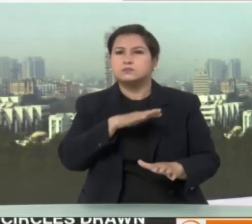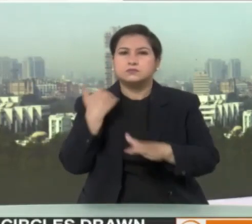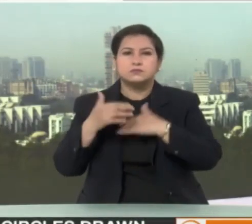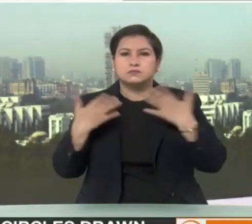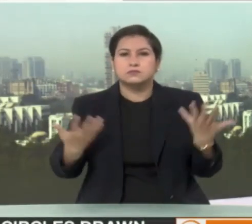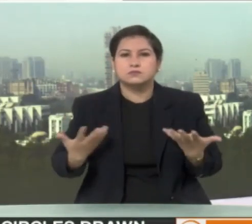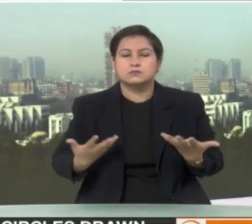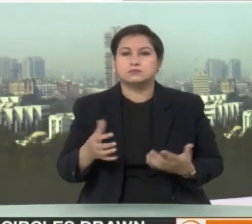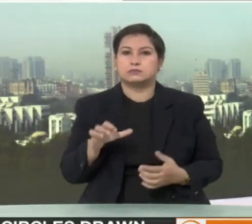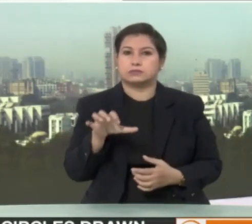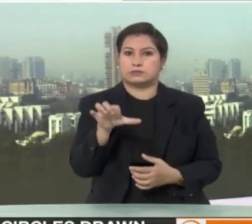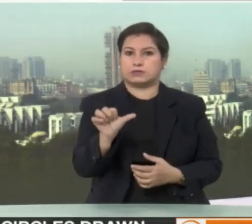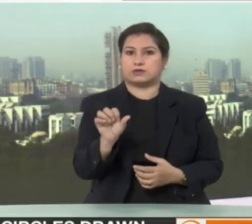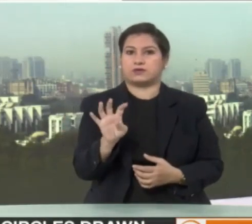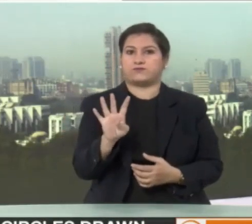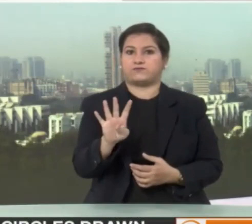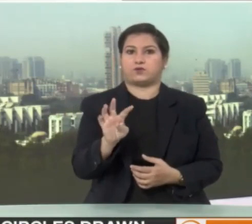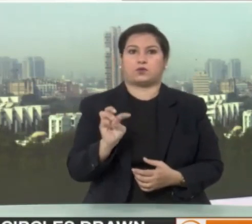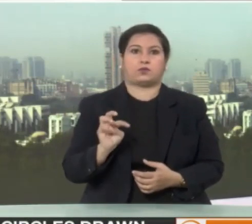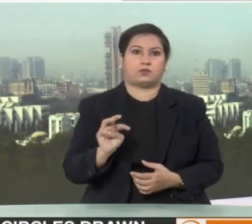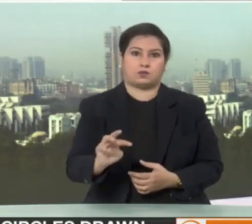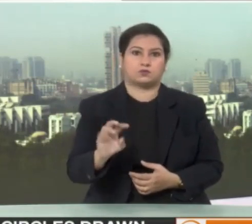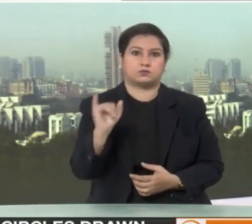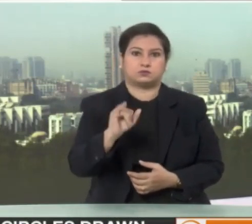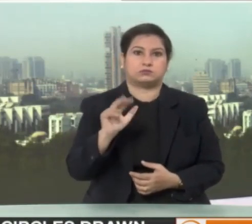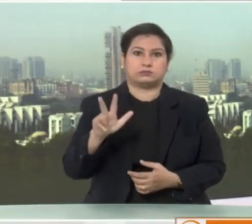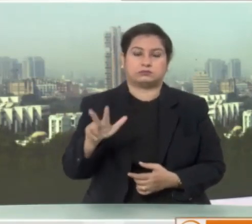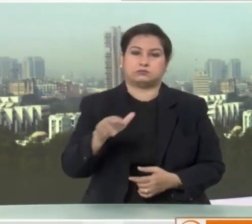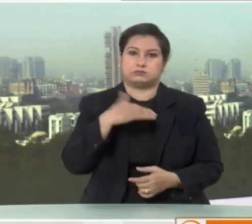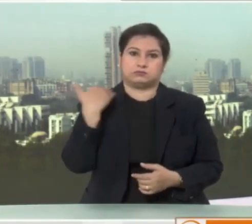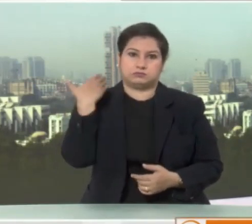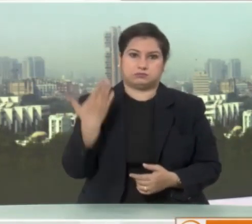with 94,688 deaths so far.